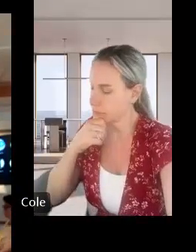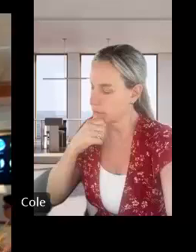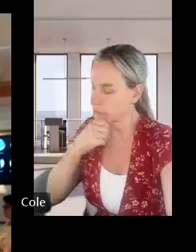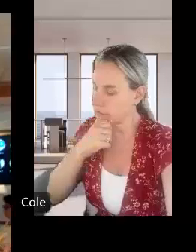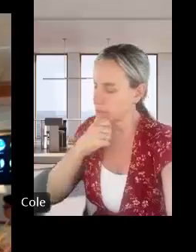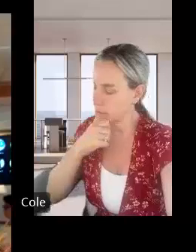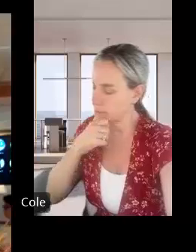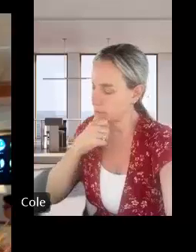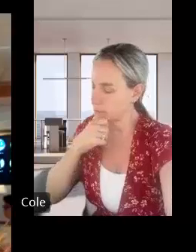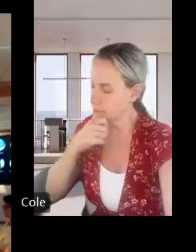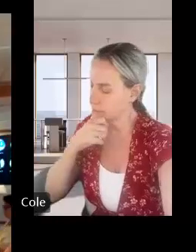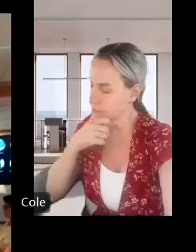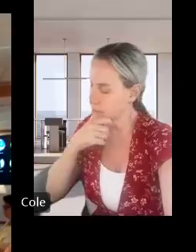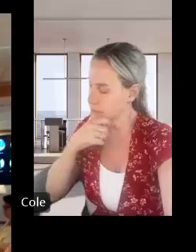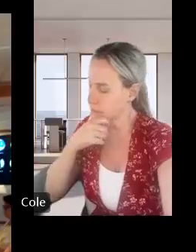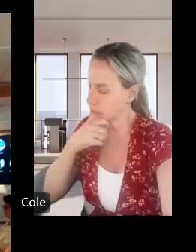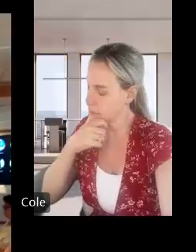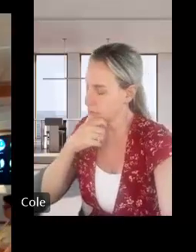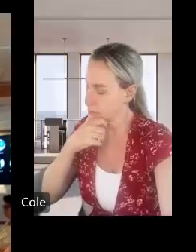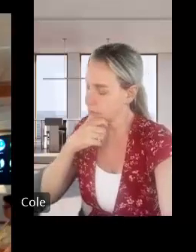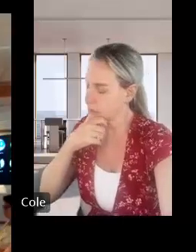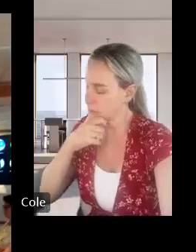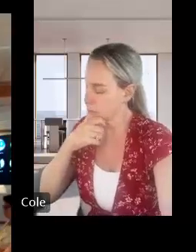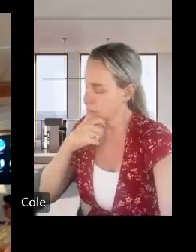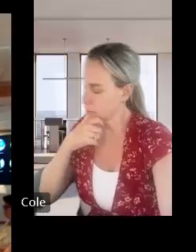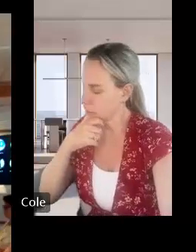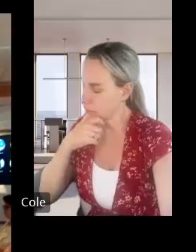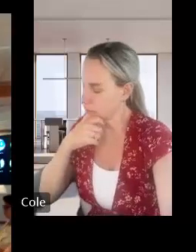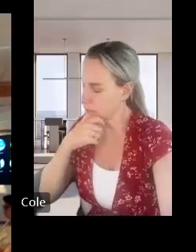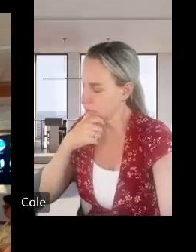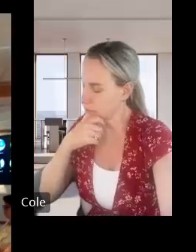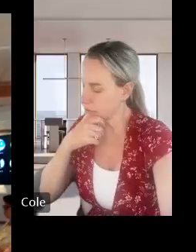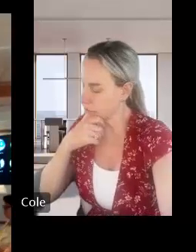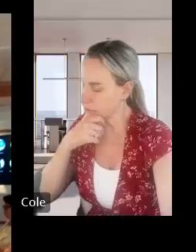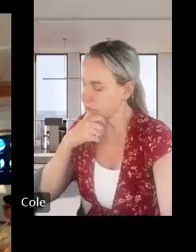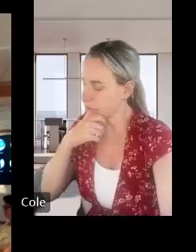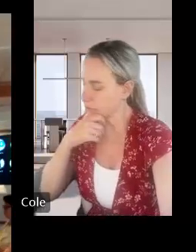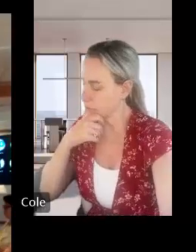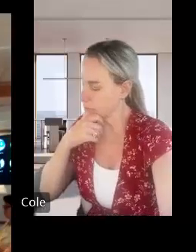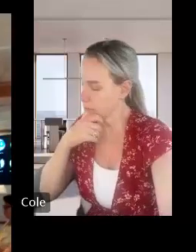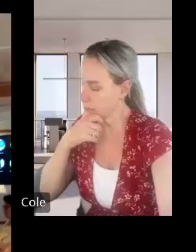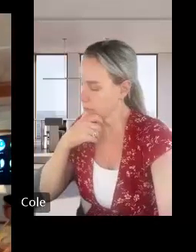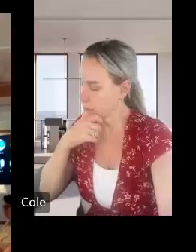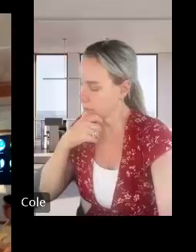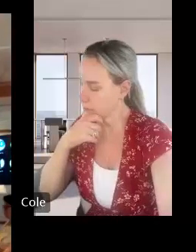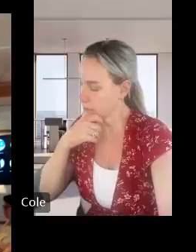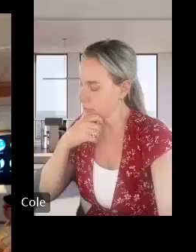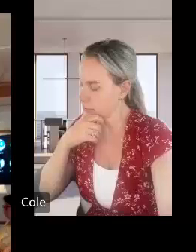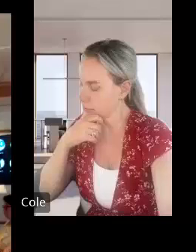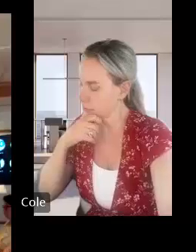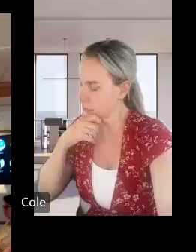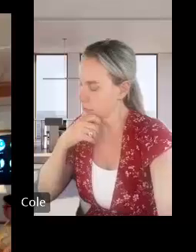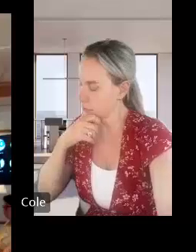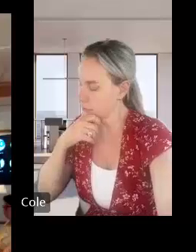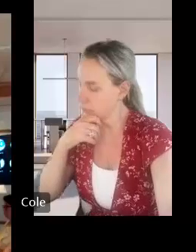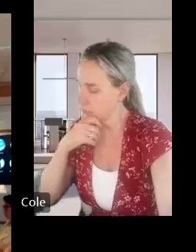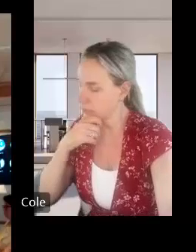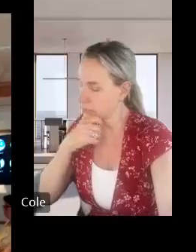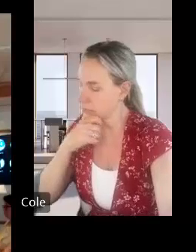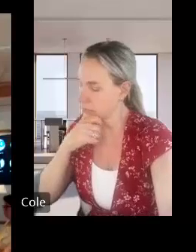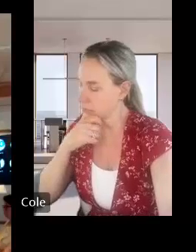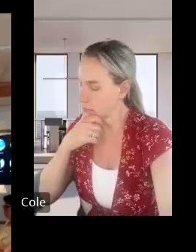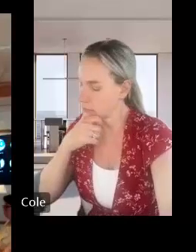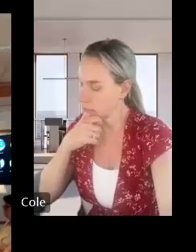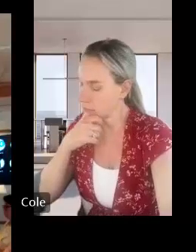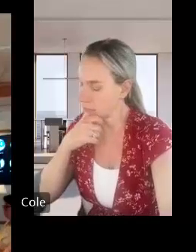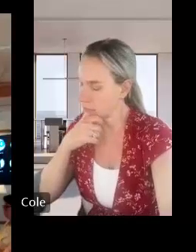I'll just say I'm $100,000 is a salary of someone, and that would mean we'd have an employee working here 100% of the